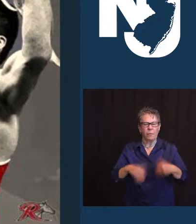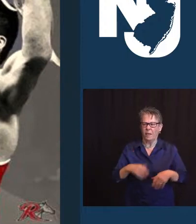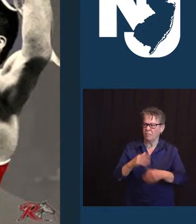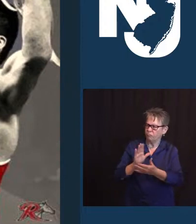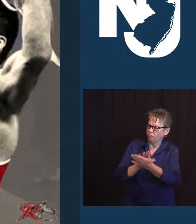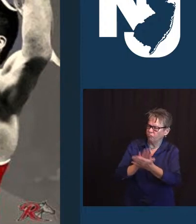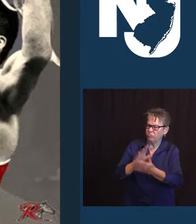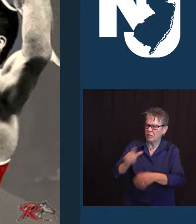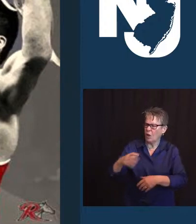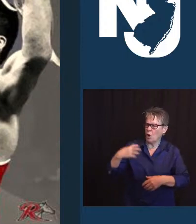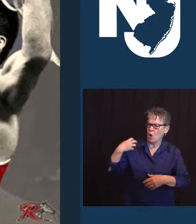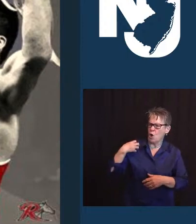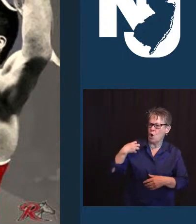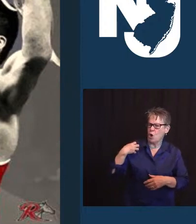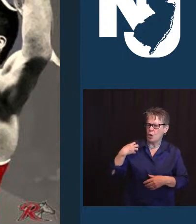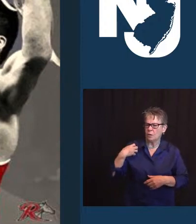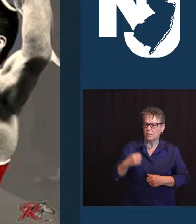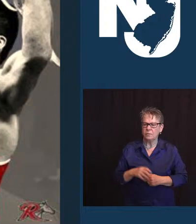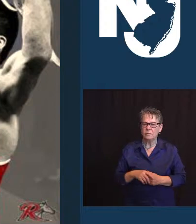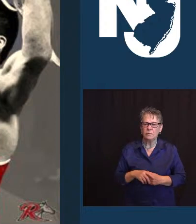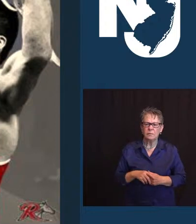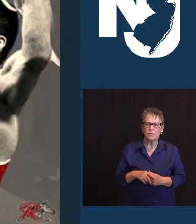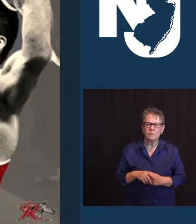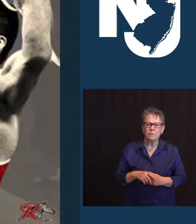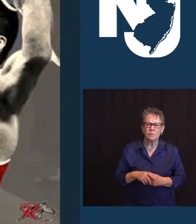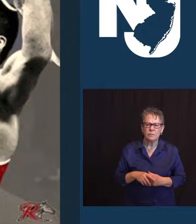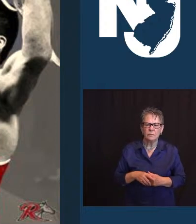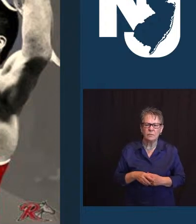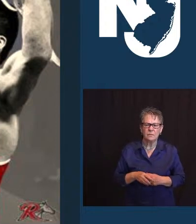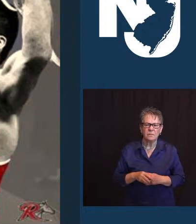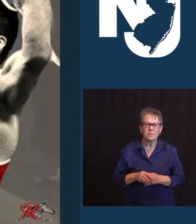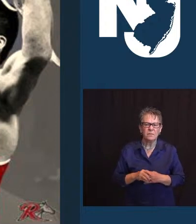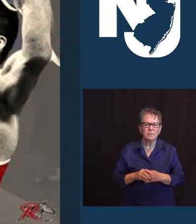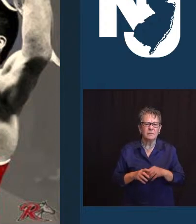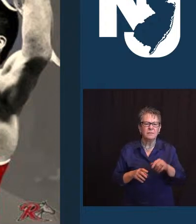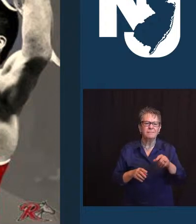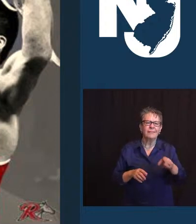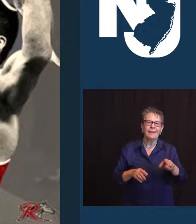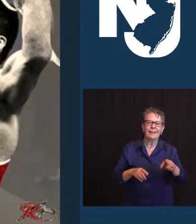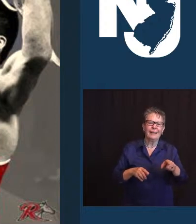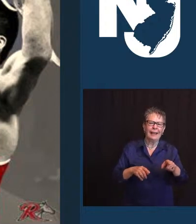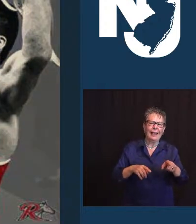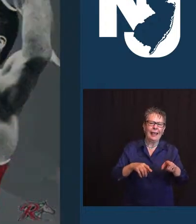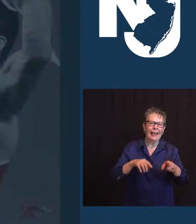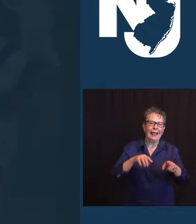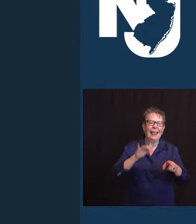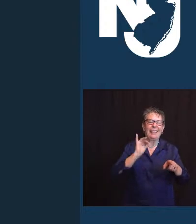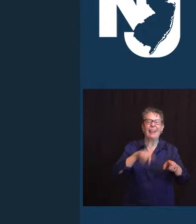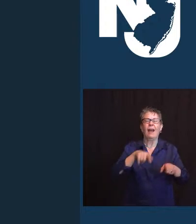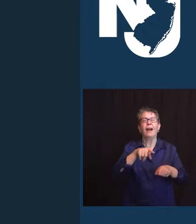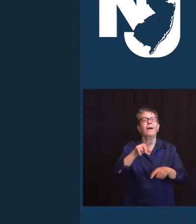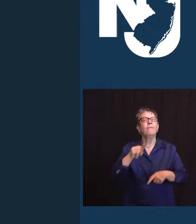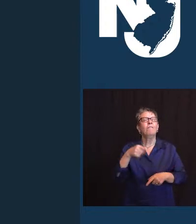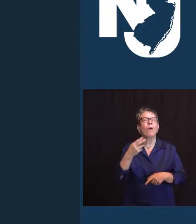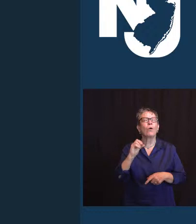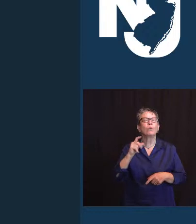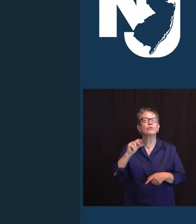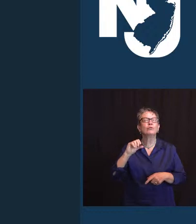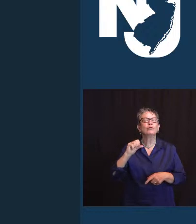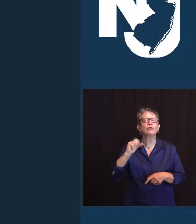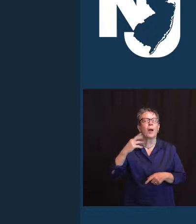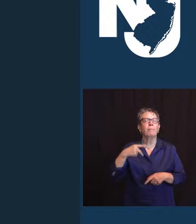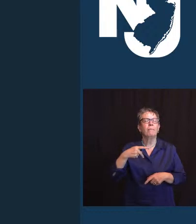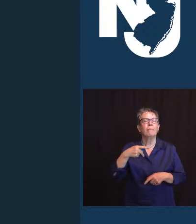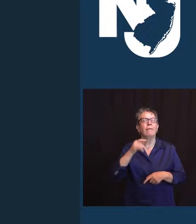my arms there onto Jesse's body. Just want to make sure I made that point. And finally, we have a national champion from New